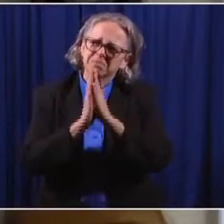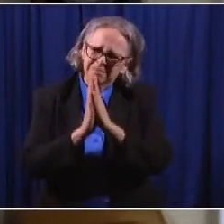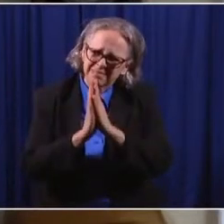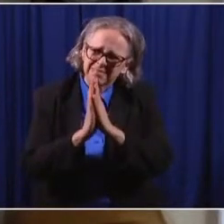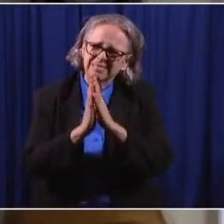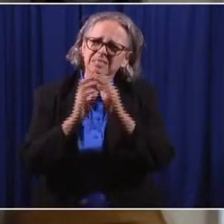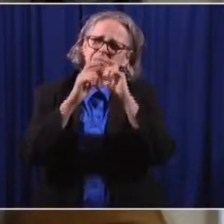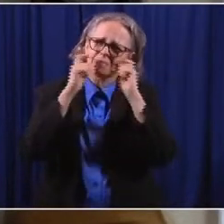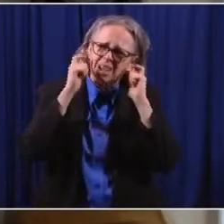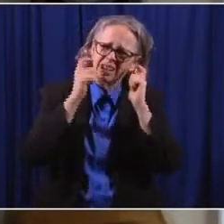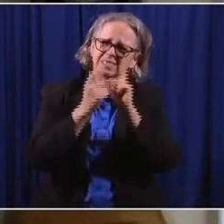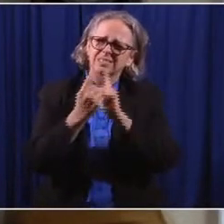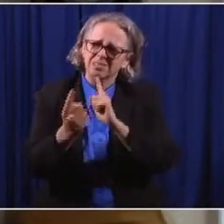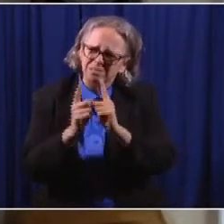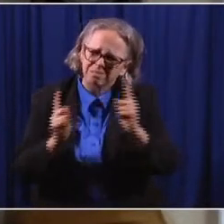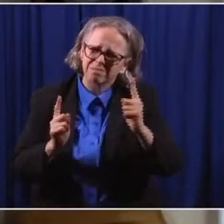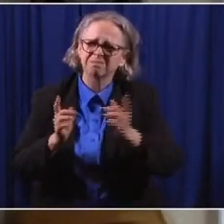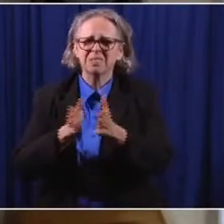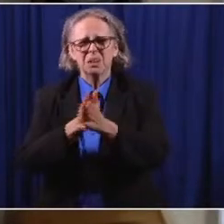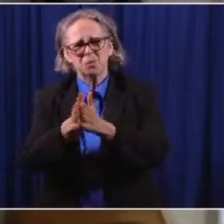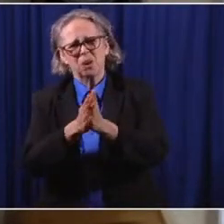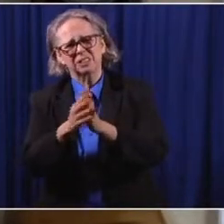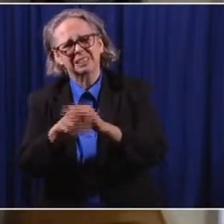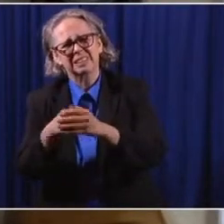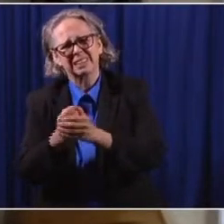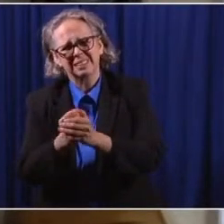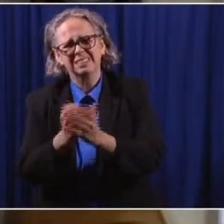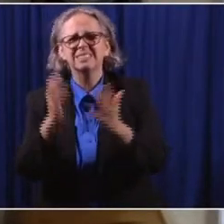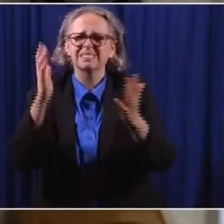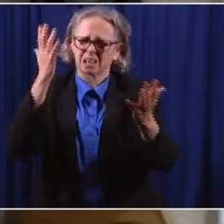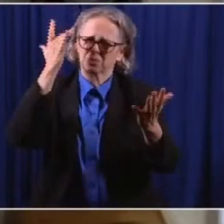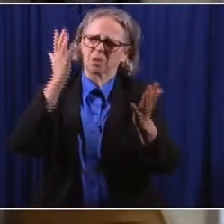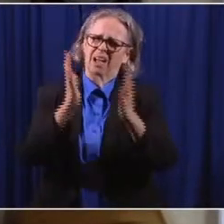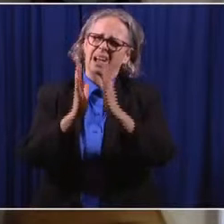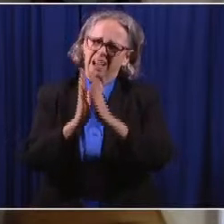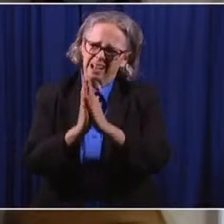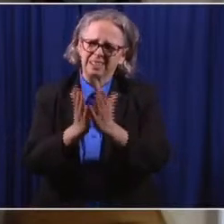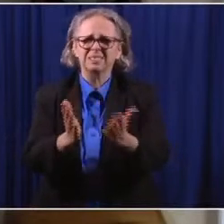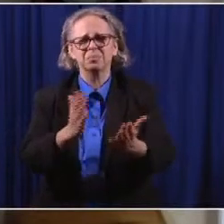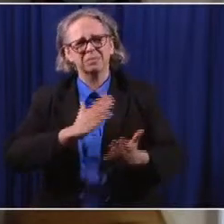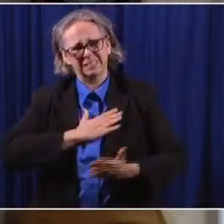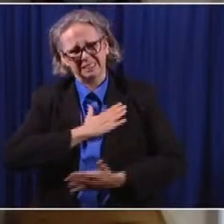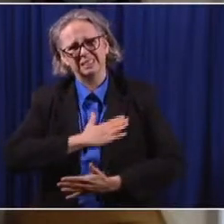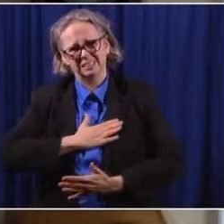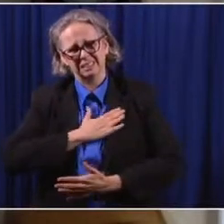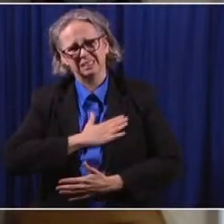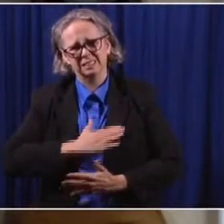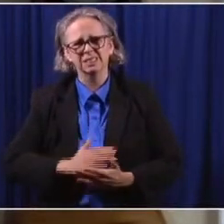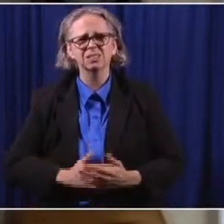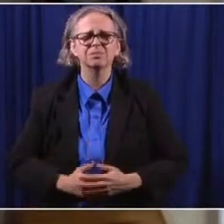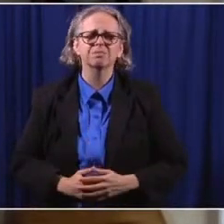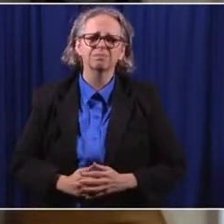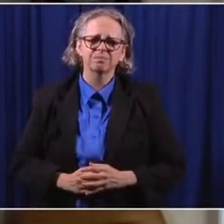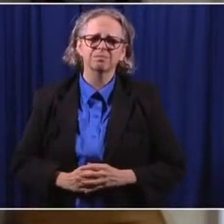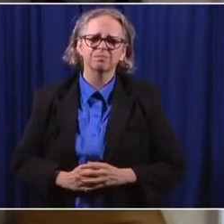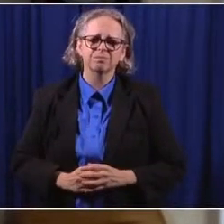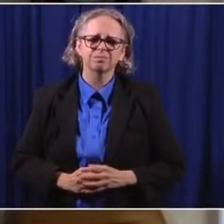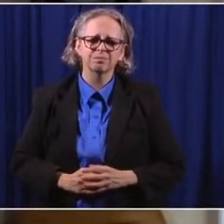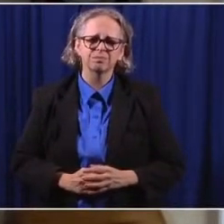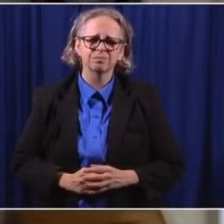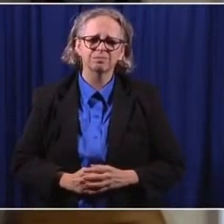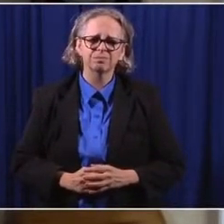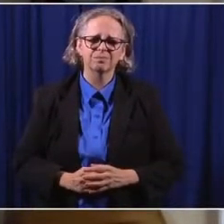that everyone talks about in the health community. Let's go, Eric, to